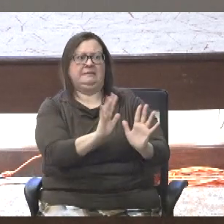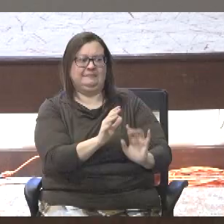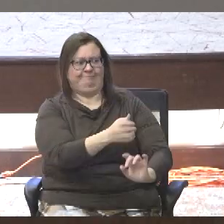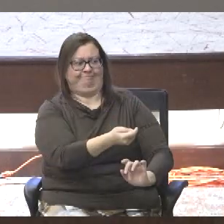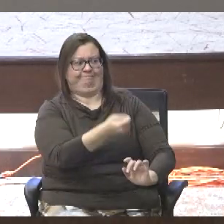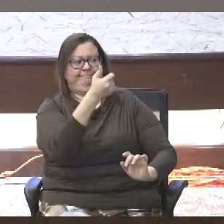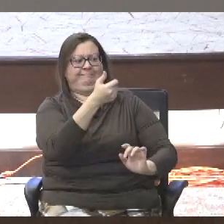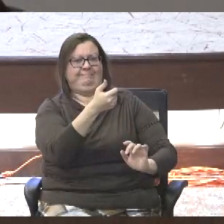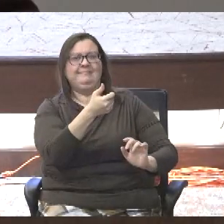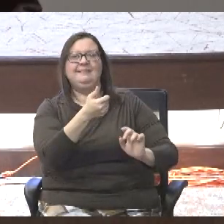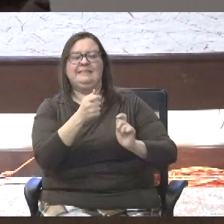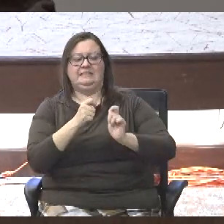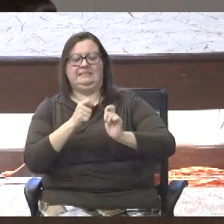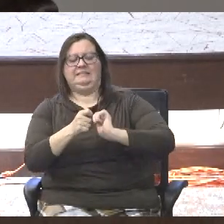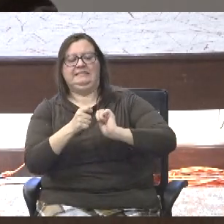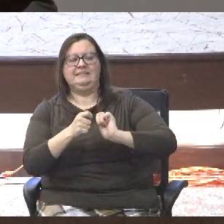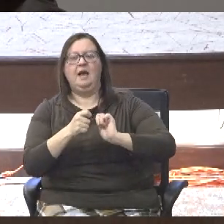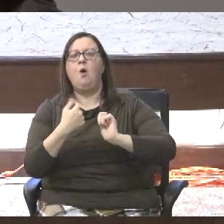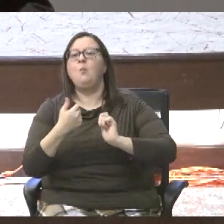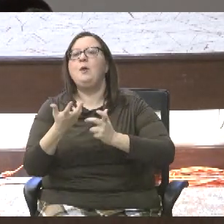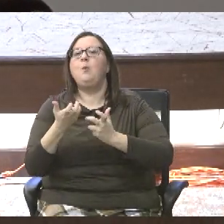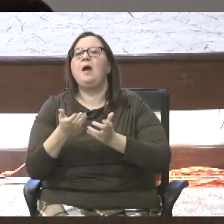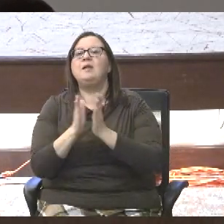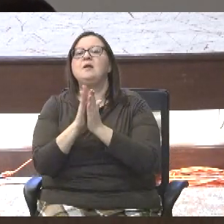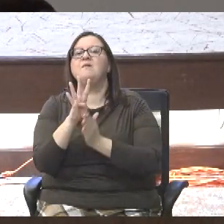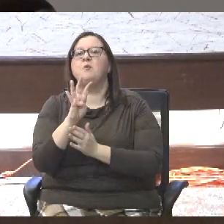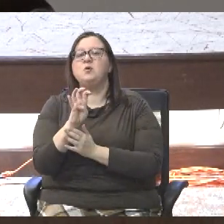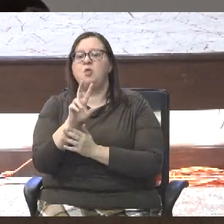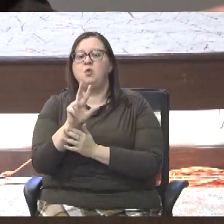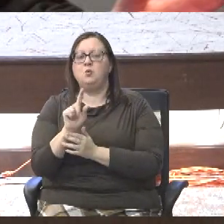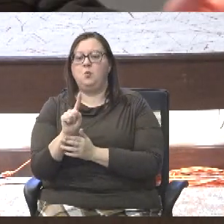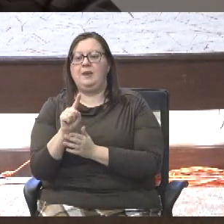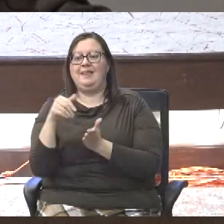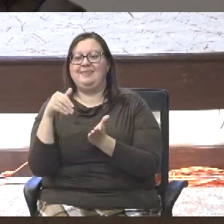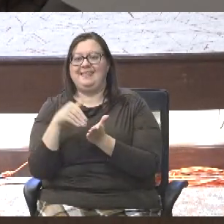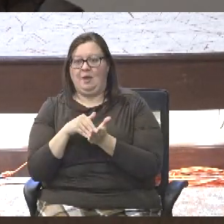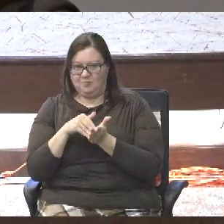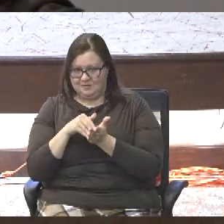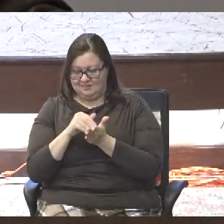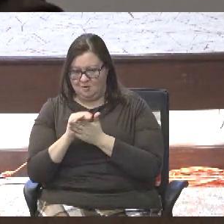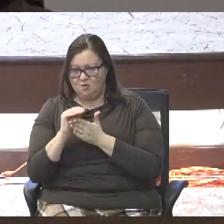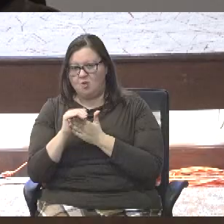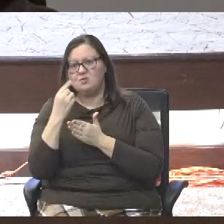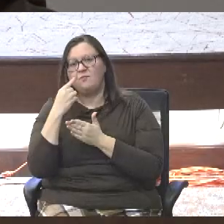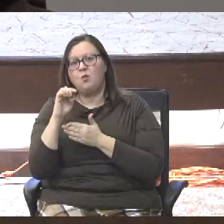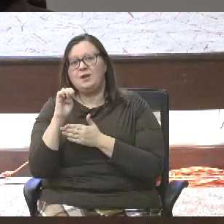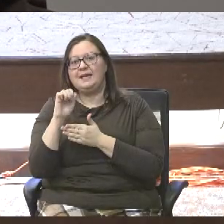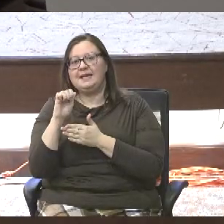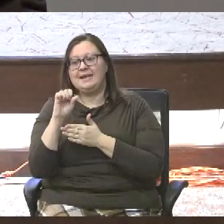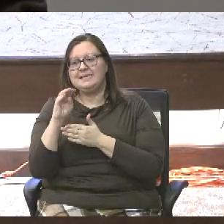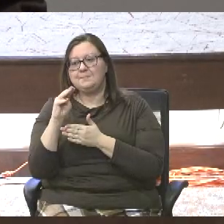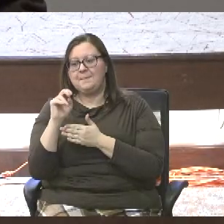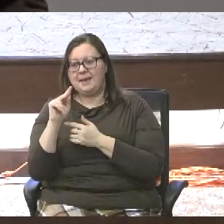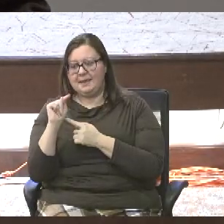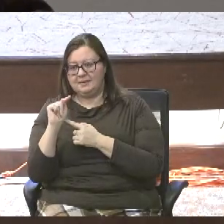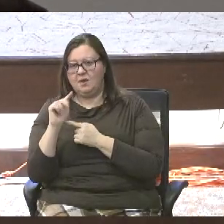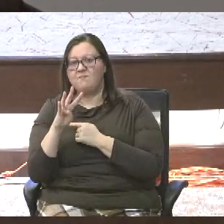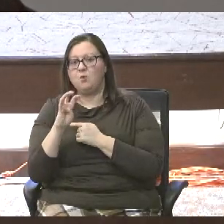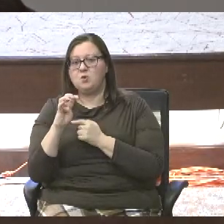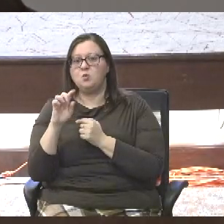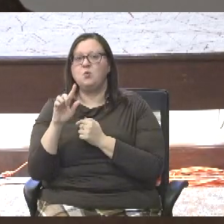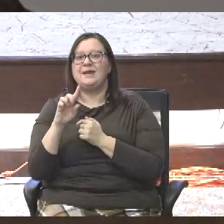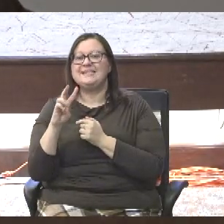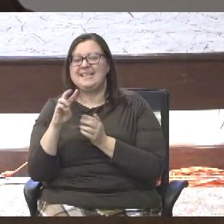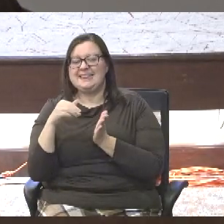consent, and the total amount we're seeking is $431,000. That's for the easement cost of $426,000 plus closing